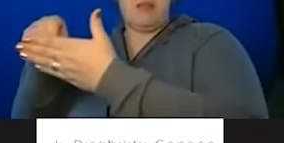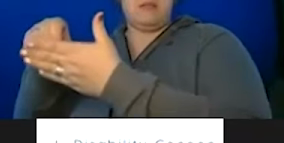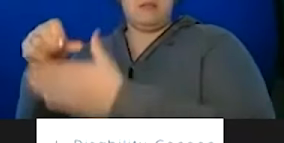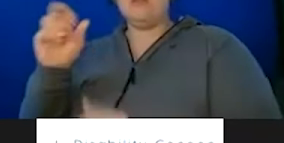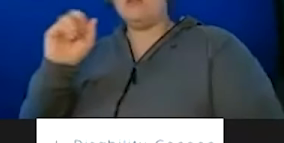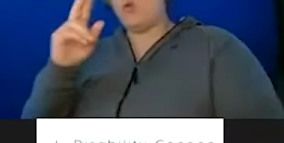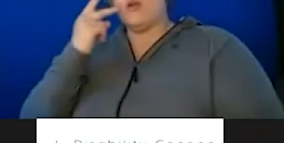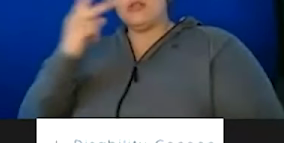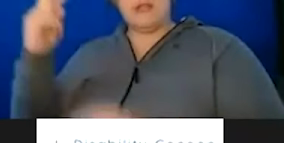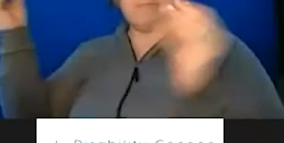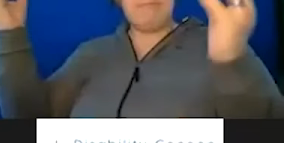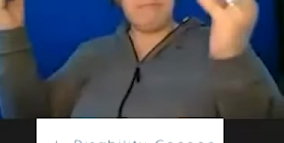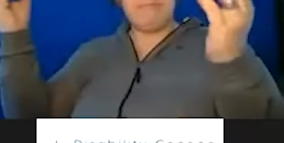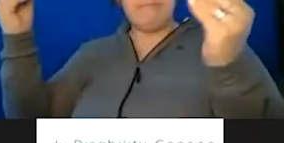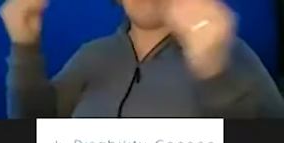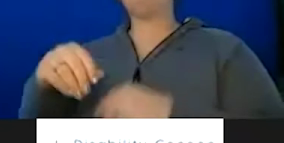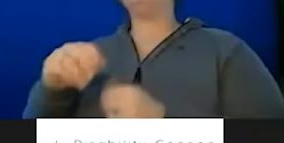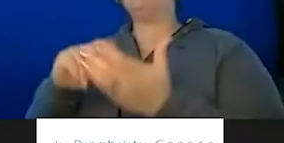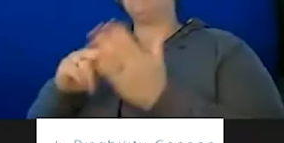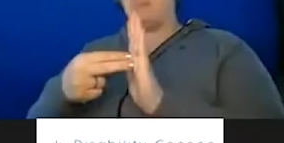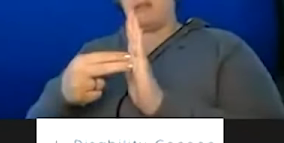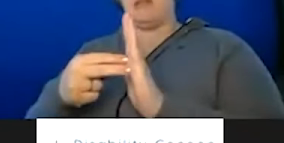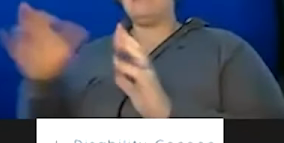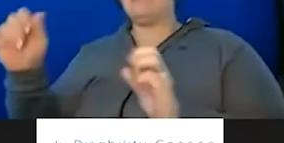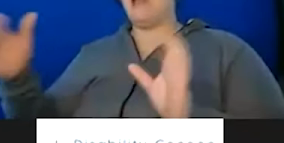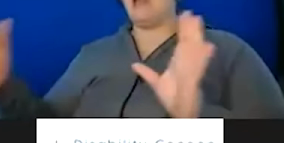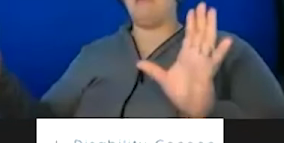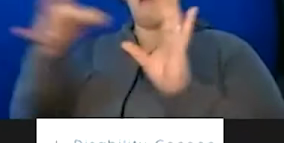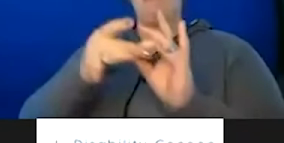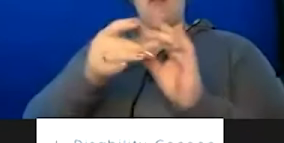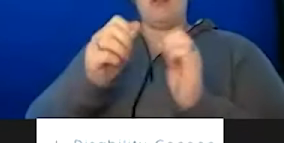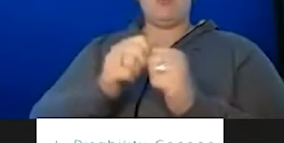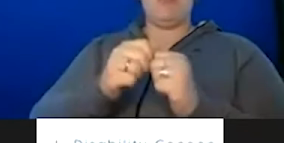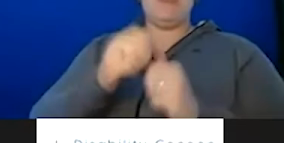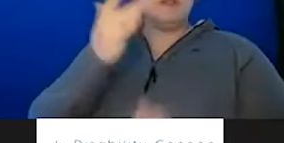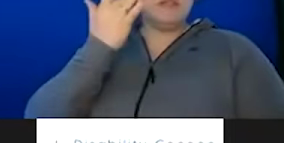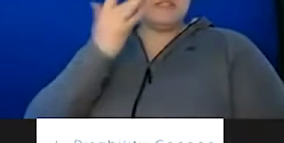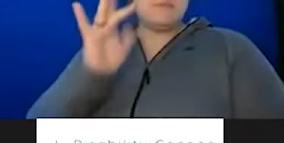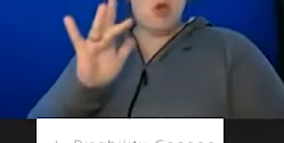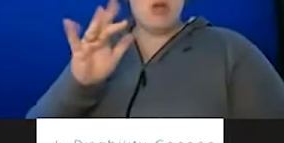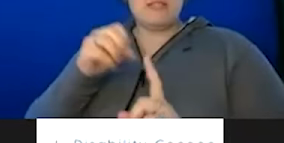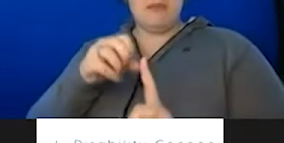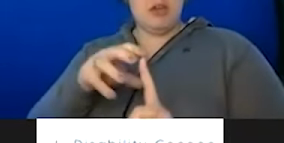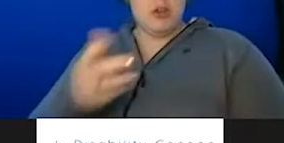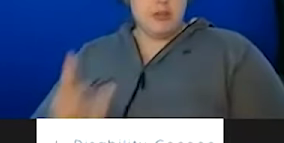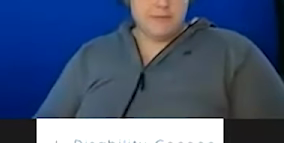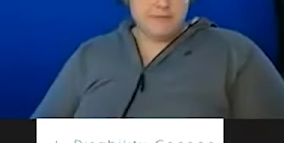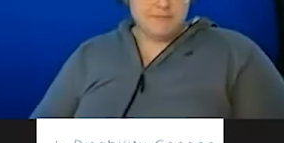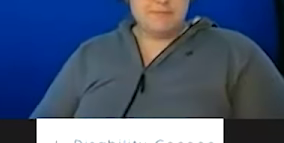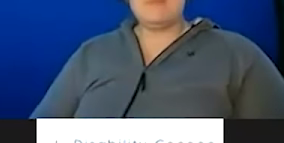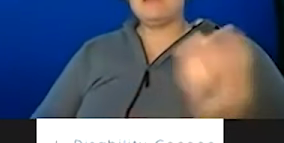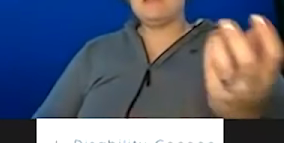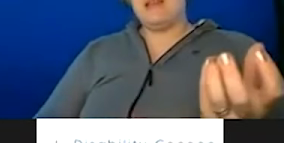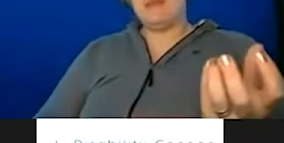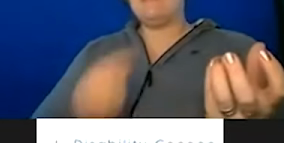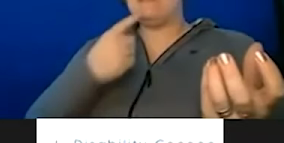then to tie it to their smart speaker and say, "Hey, Alexa, pull up front door